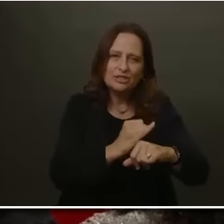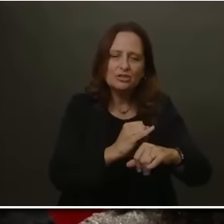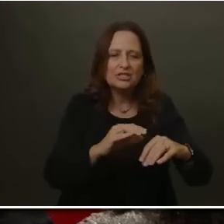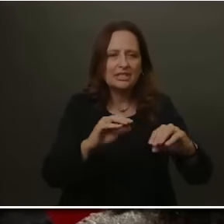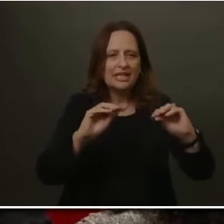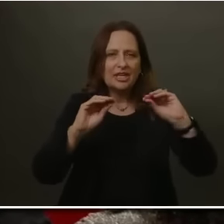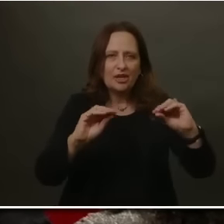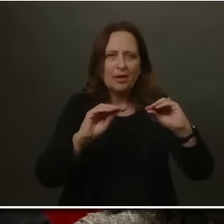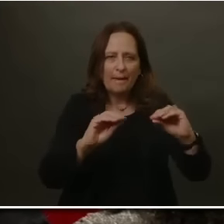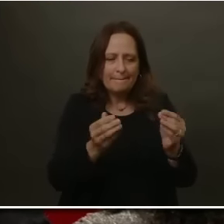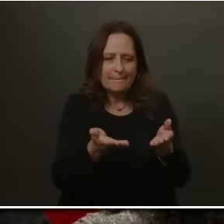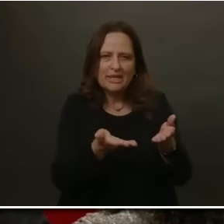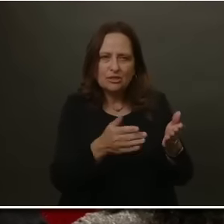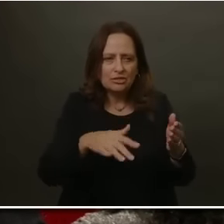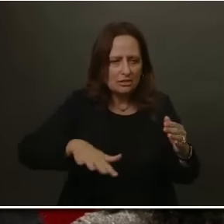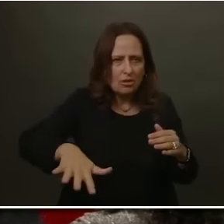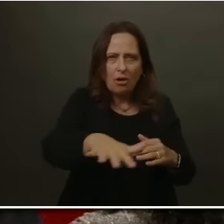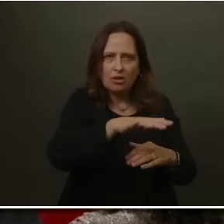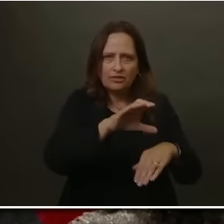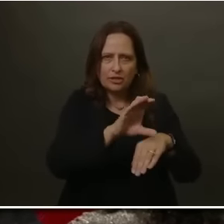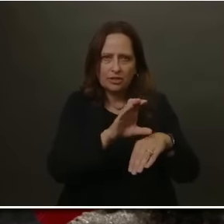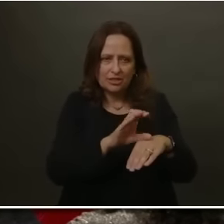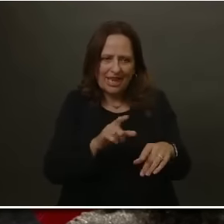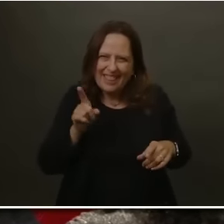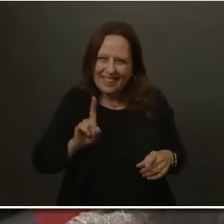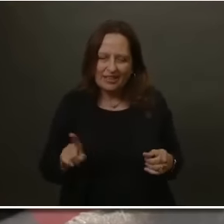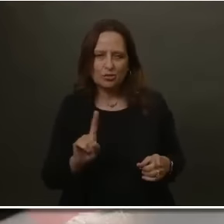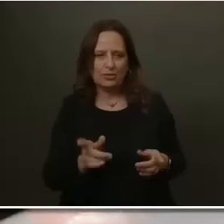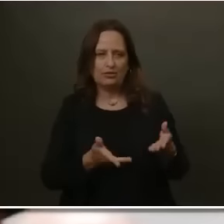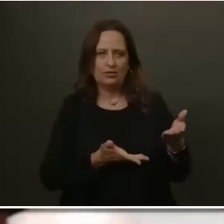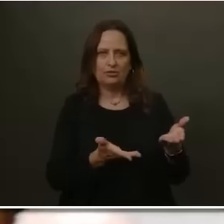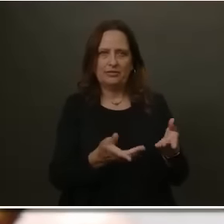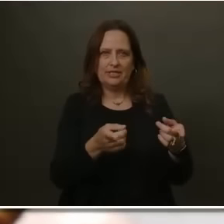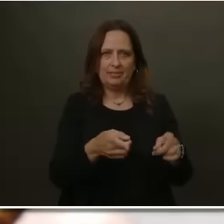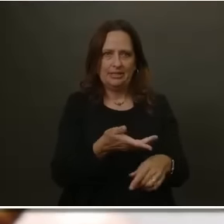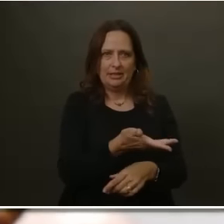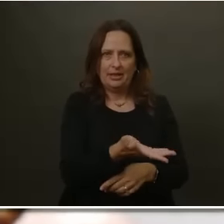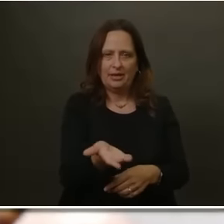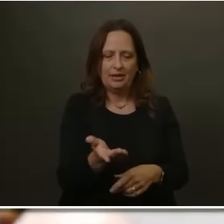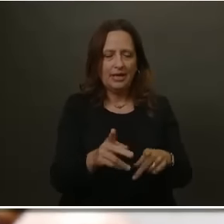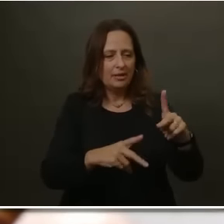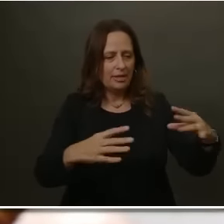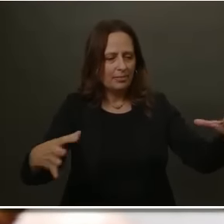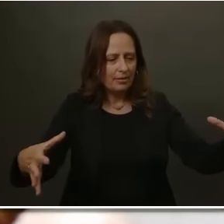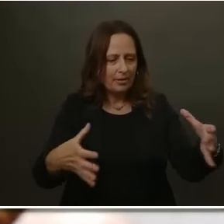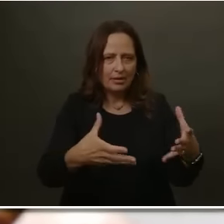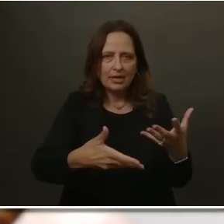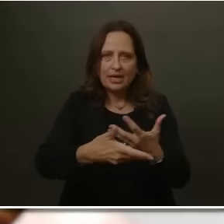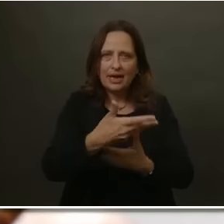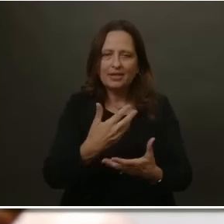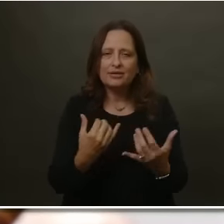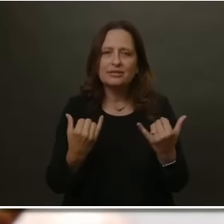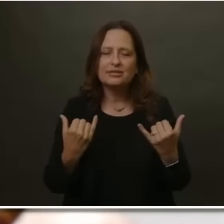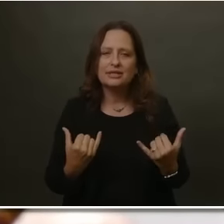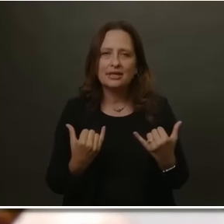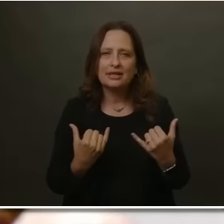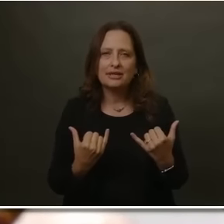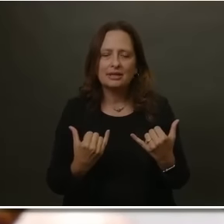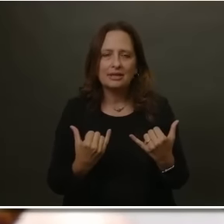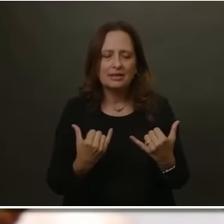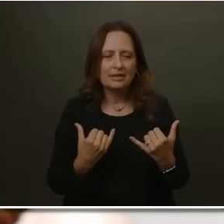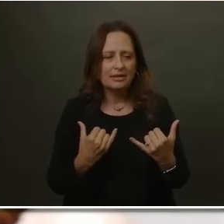have all over this church, that's where ministry happens. Where people are gathered today to be